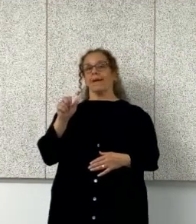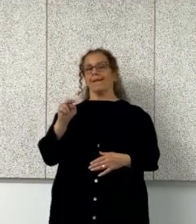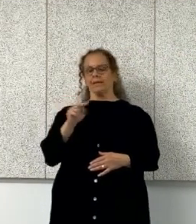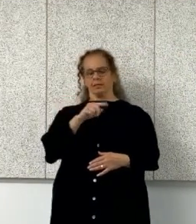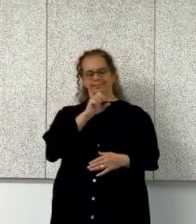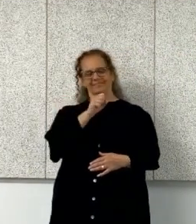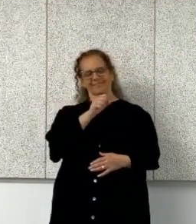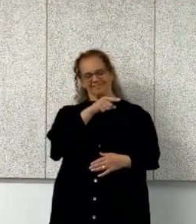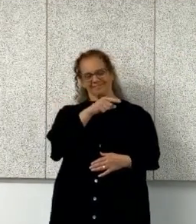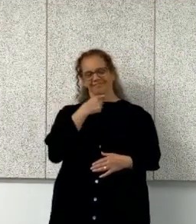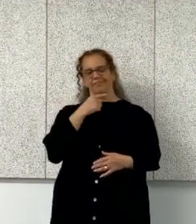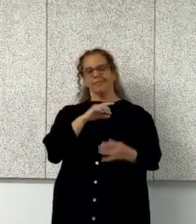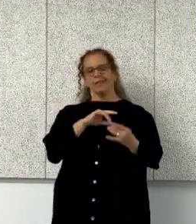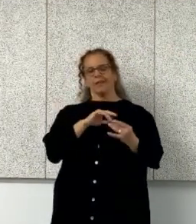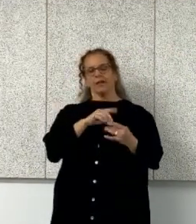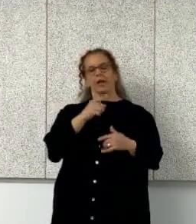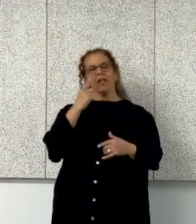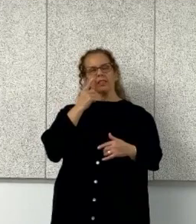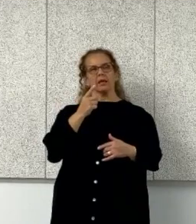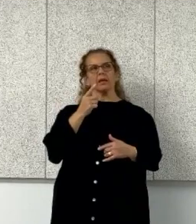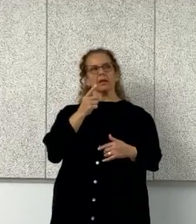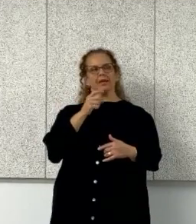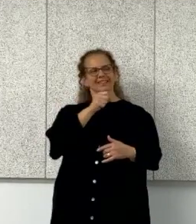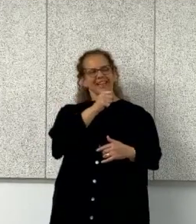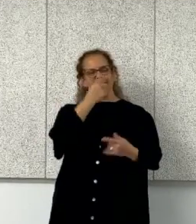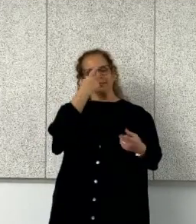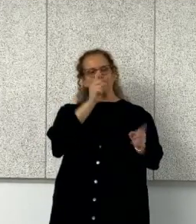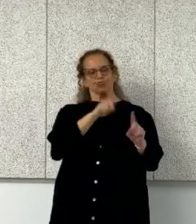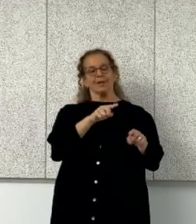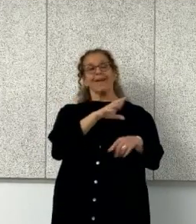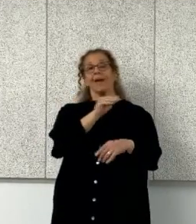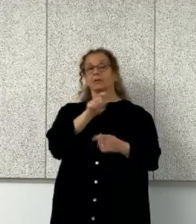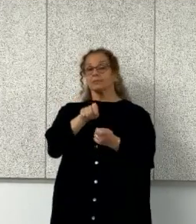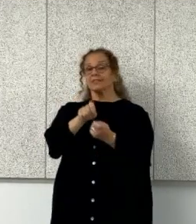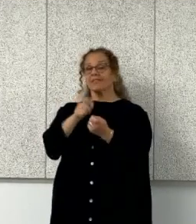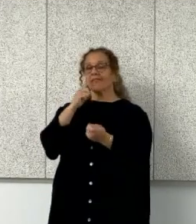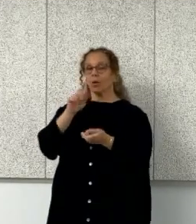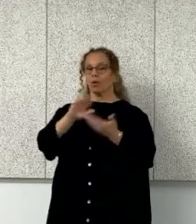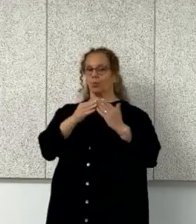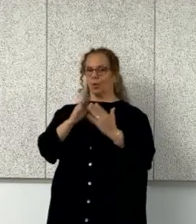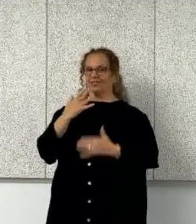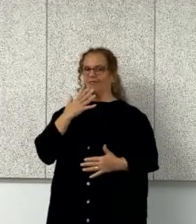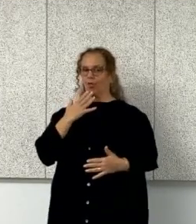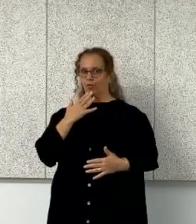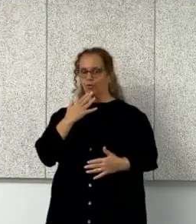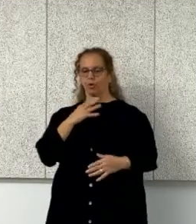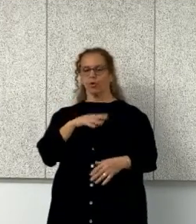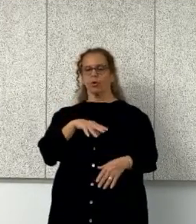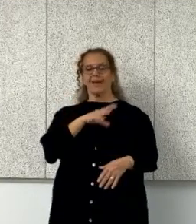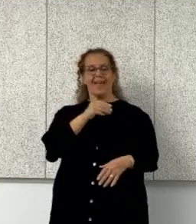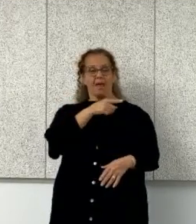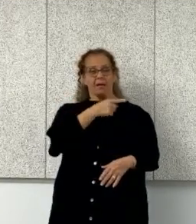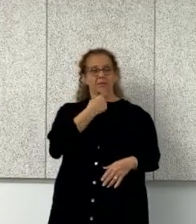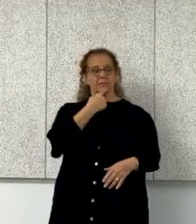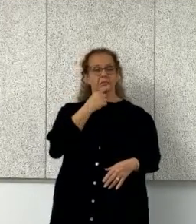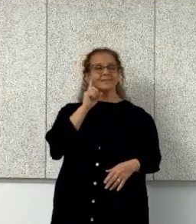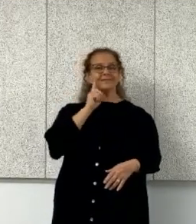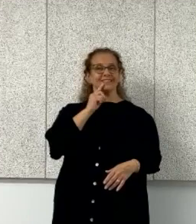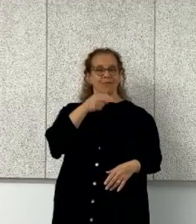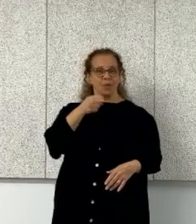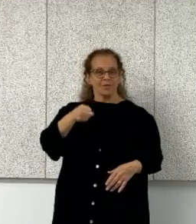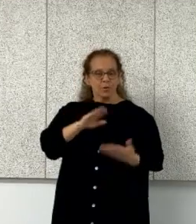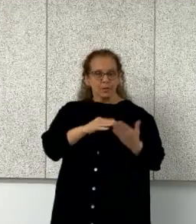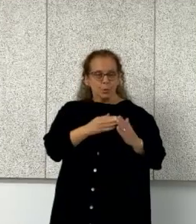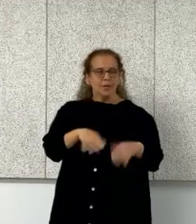development, particularly with communities of color, in a very specific way. Mm-hmm. I think it aligns with when we're talking about the deaf and hard of hearing community or accessibility